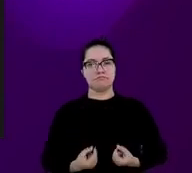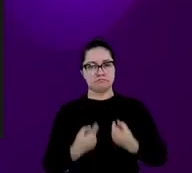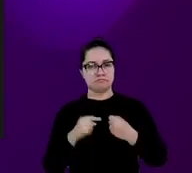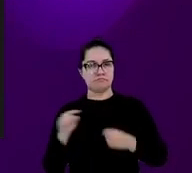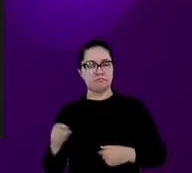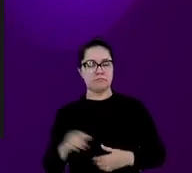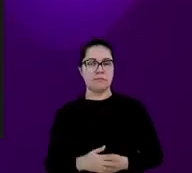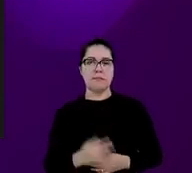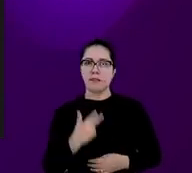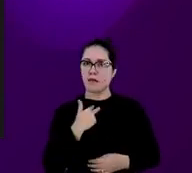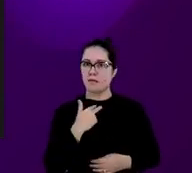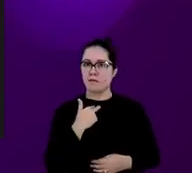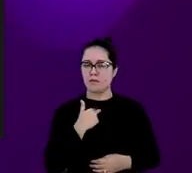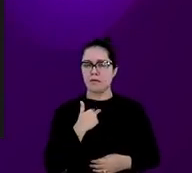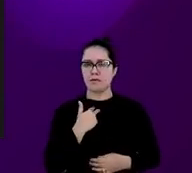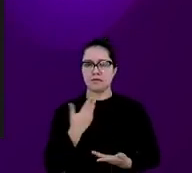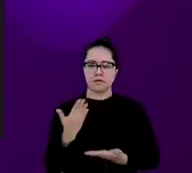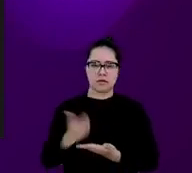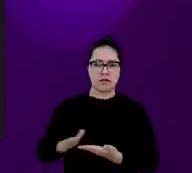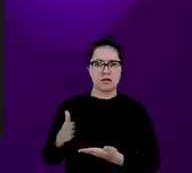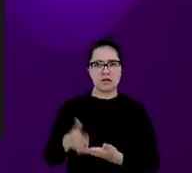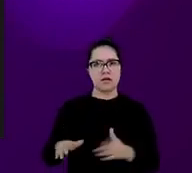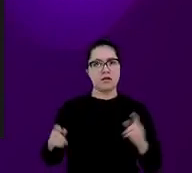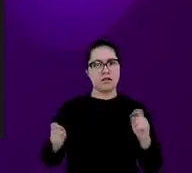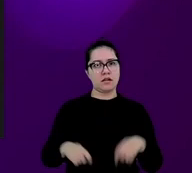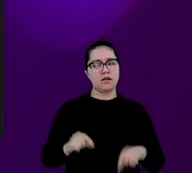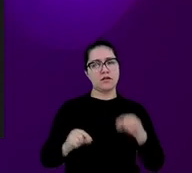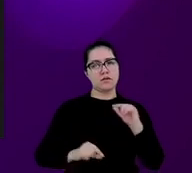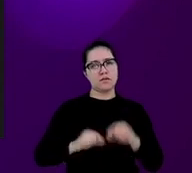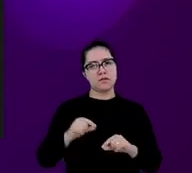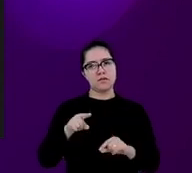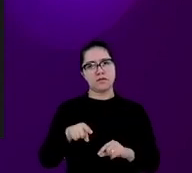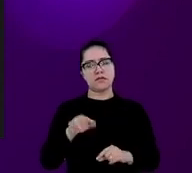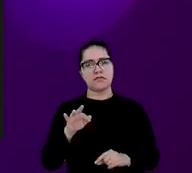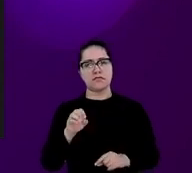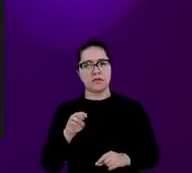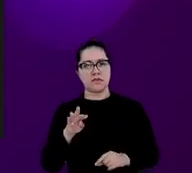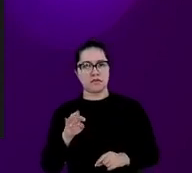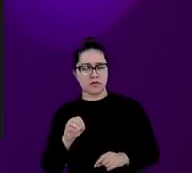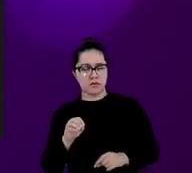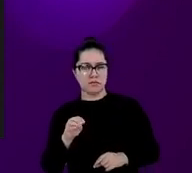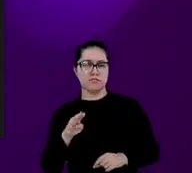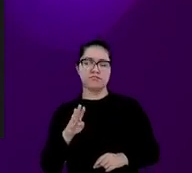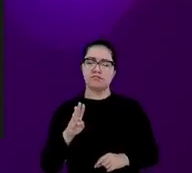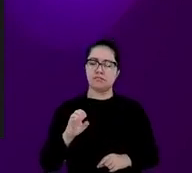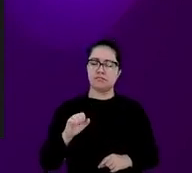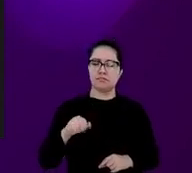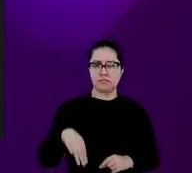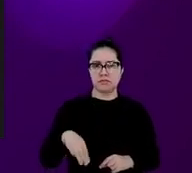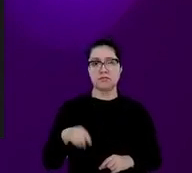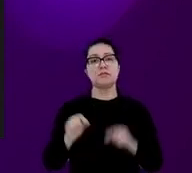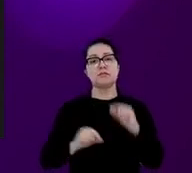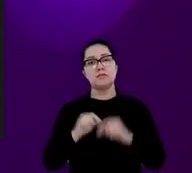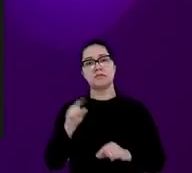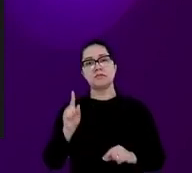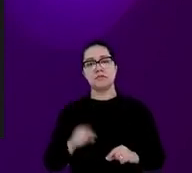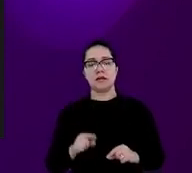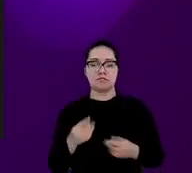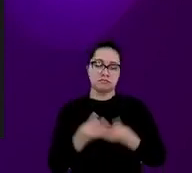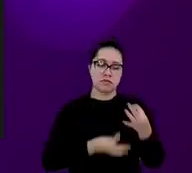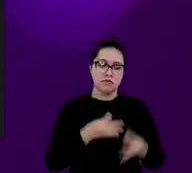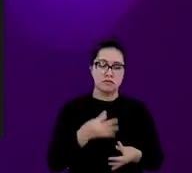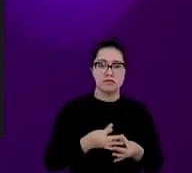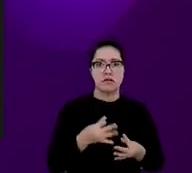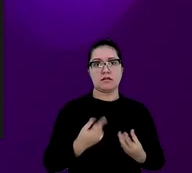that photobiomodulation could actually treat cancer. I mean, as Marcelo correctly says, there's always been